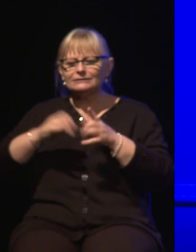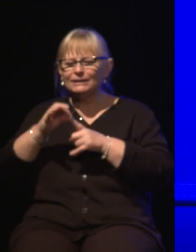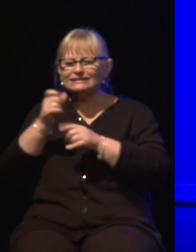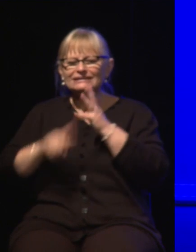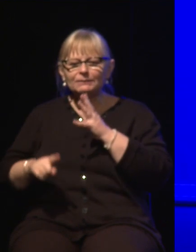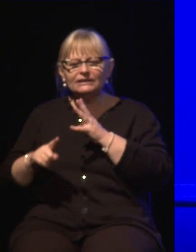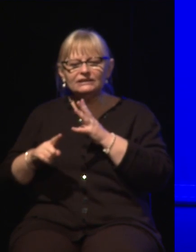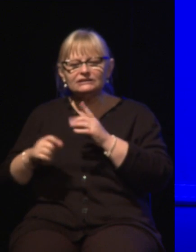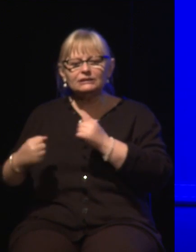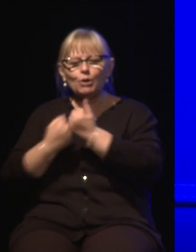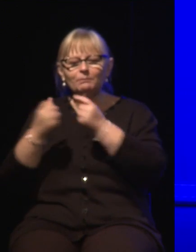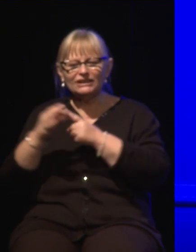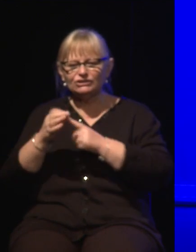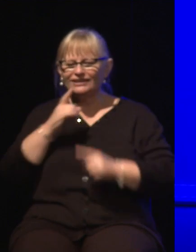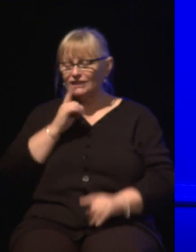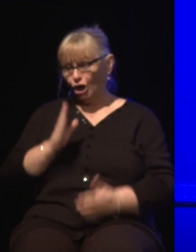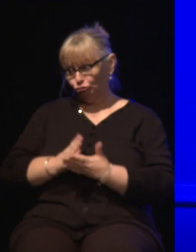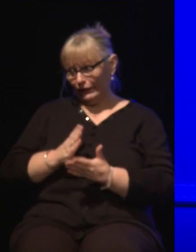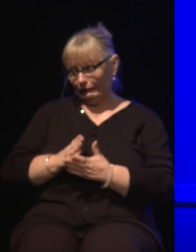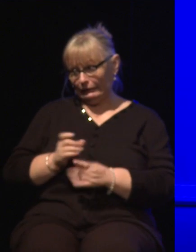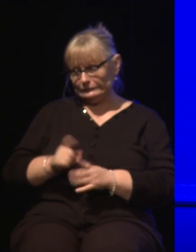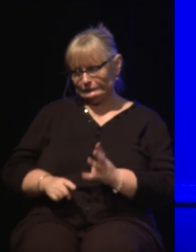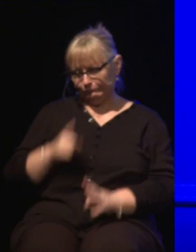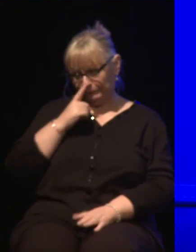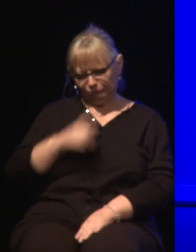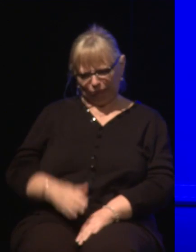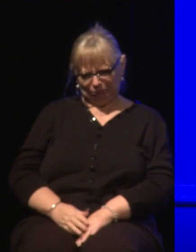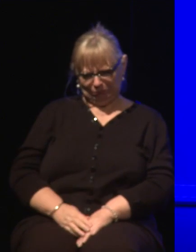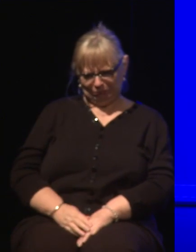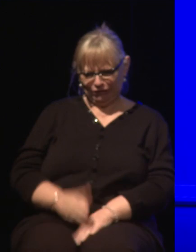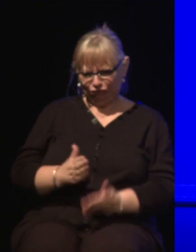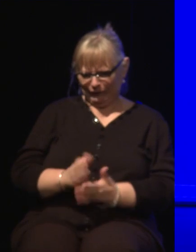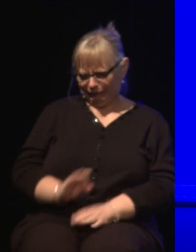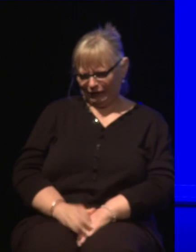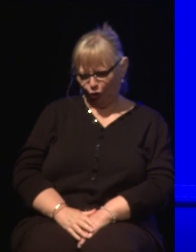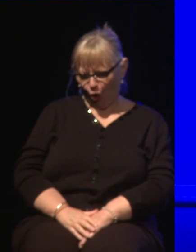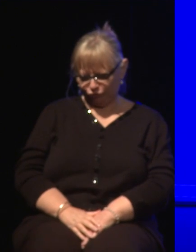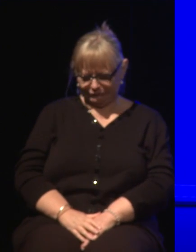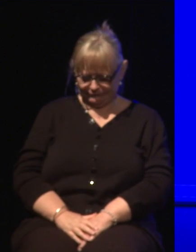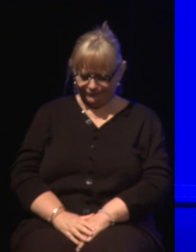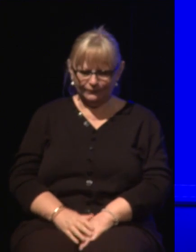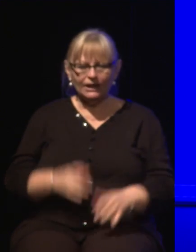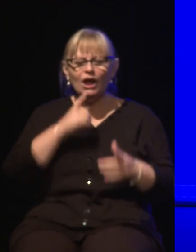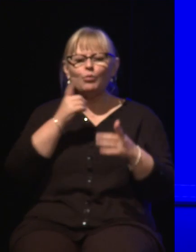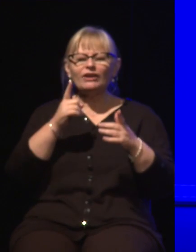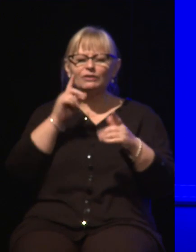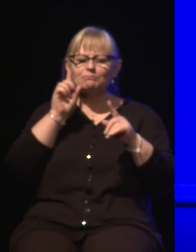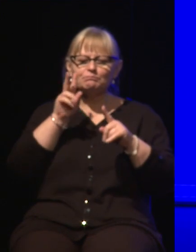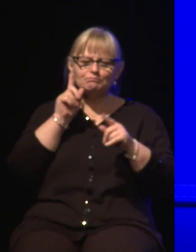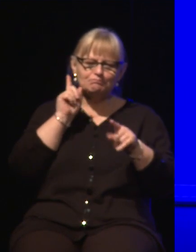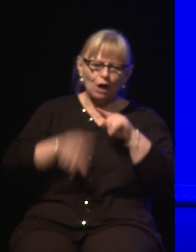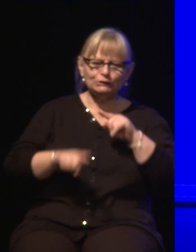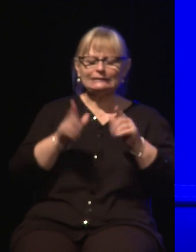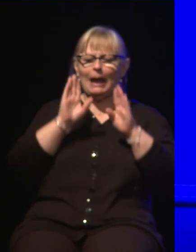most common stereotypes is that actually they're not really people with disability. One of the most amazing front pages